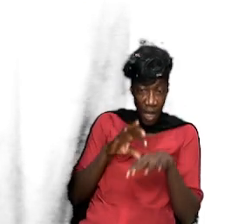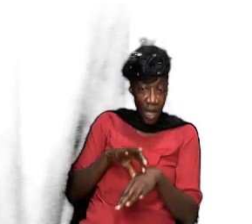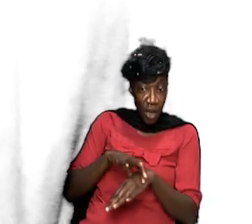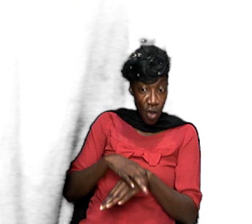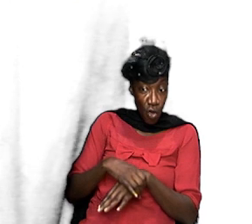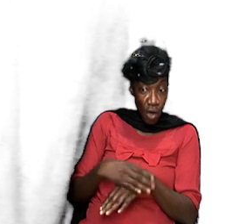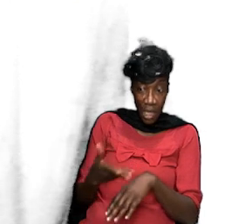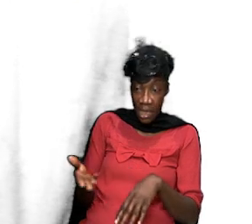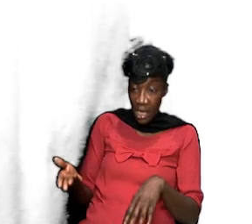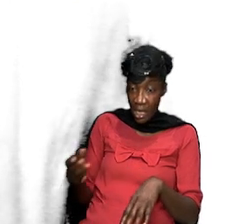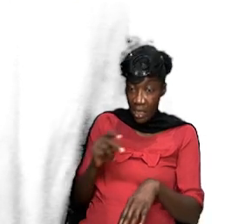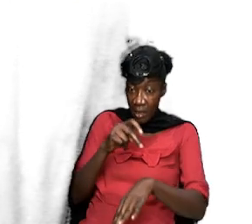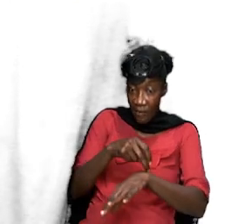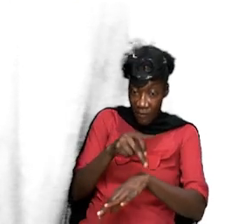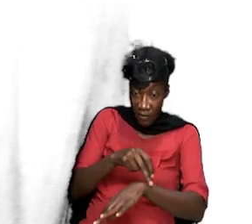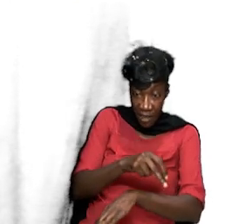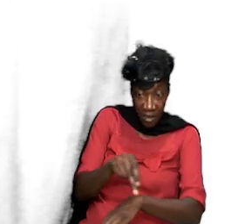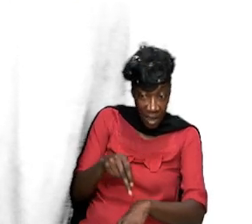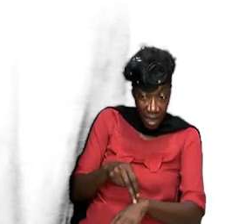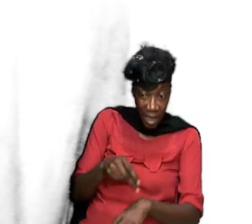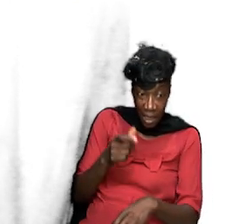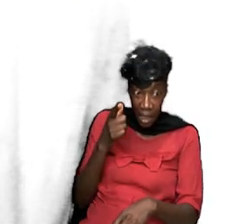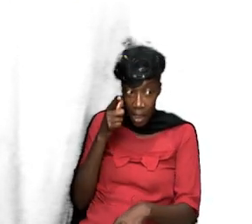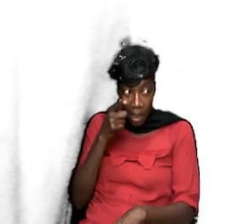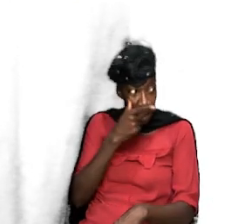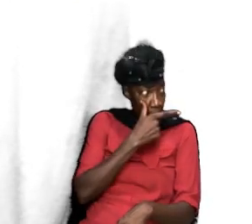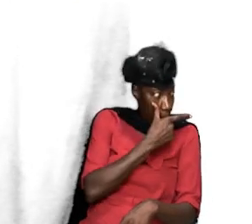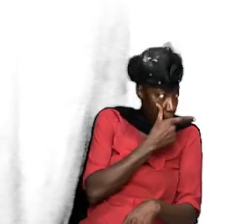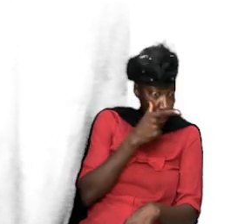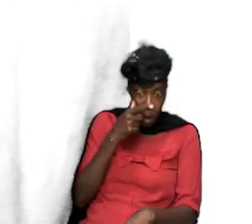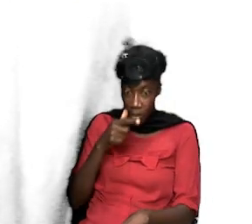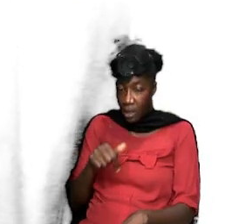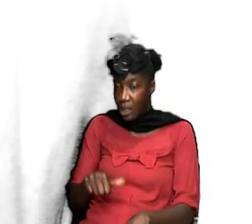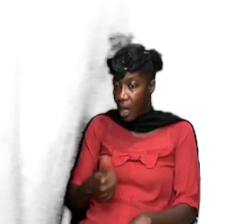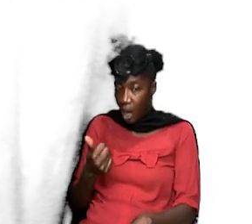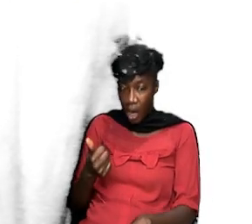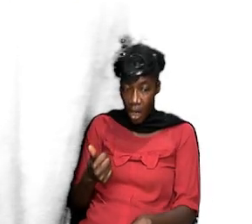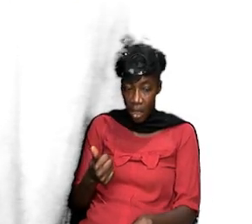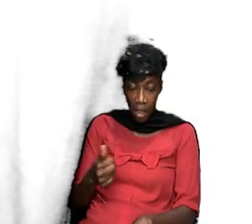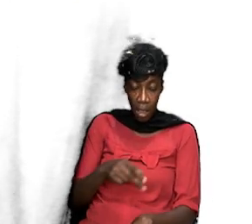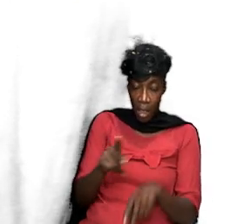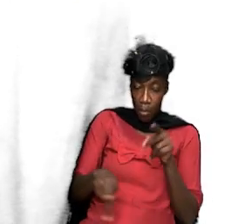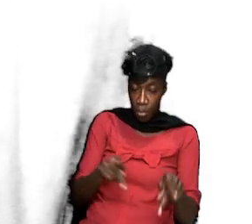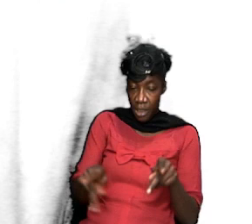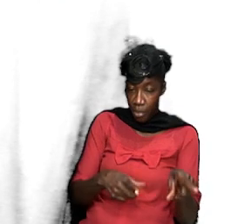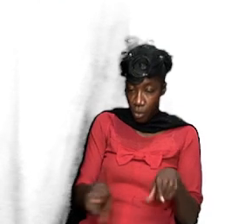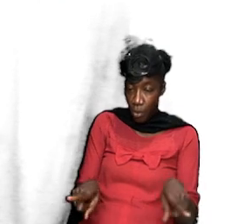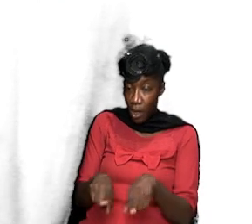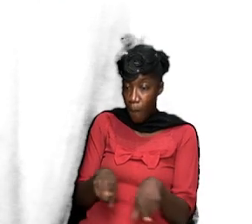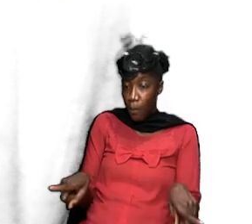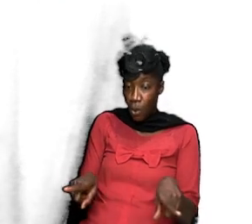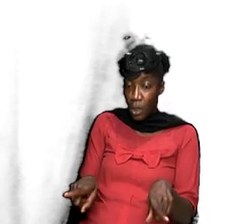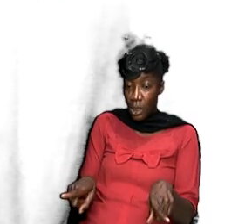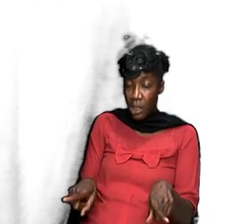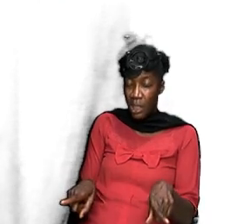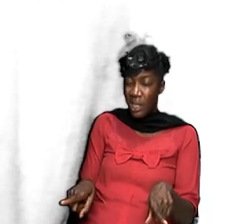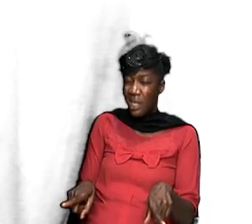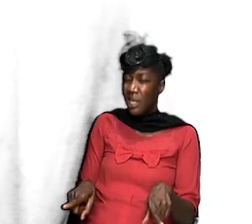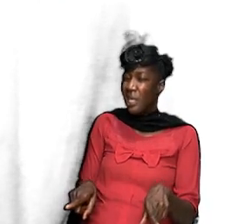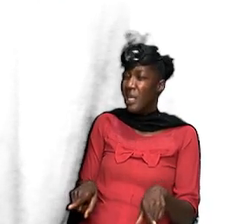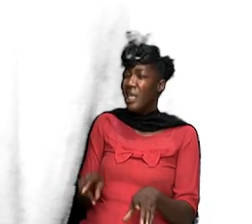look around us and they saw what the other nations were doing. And we're going to get there. But it pushed them to